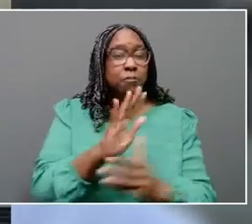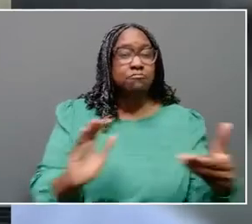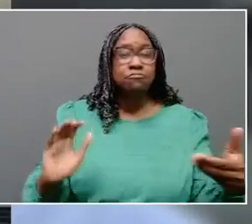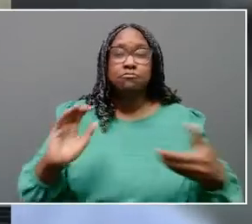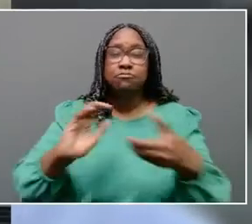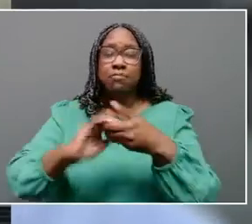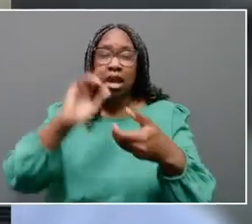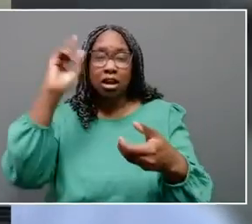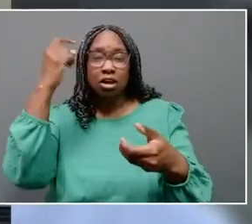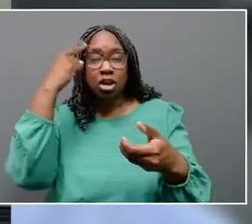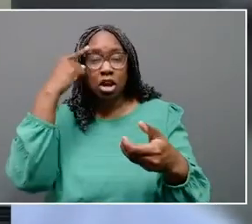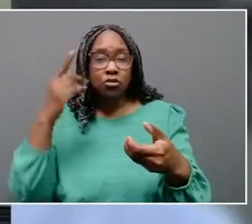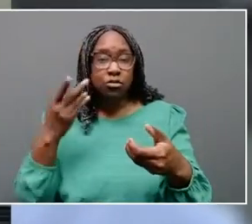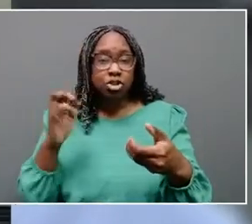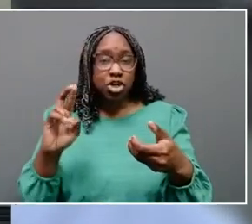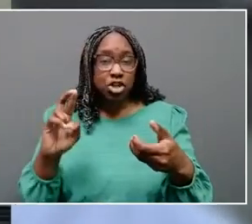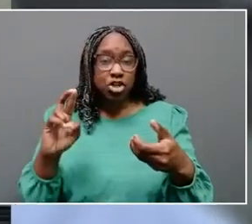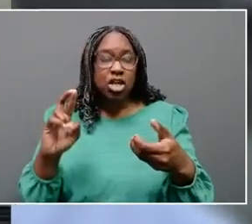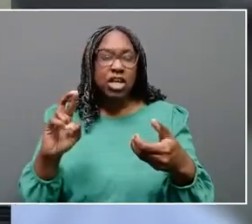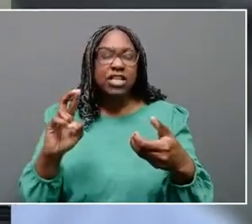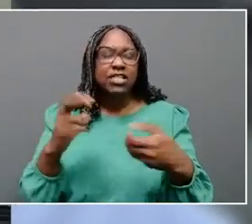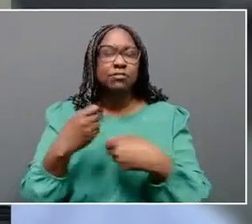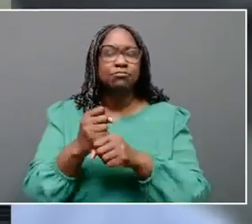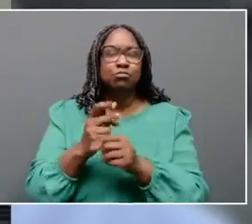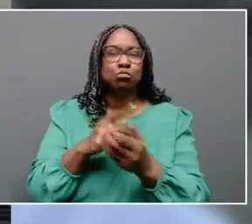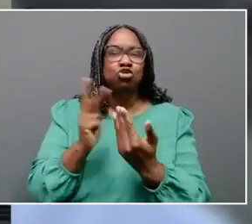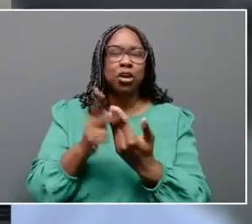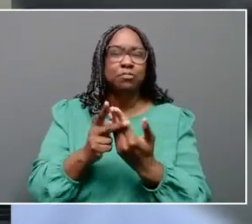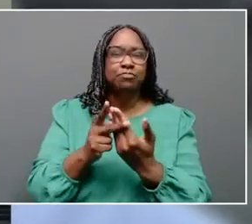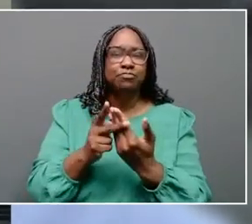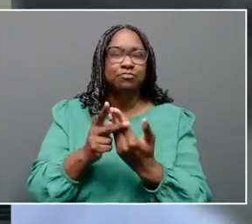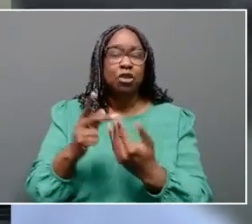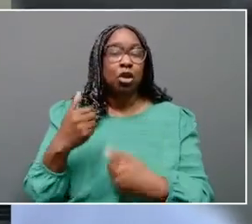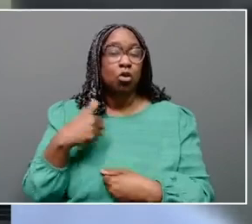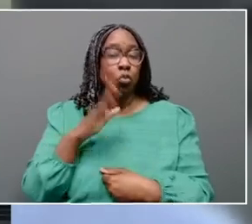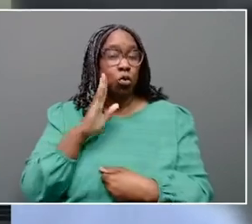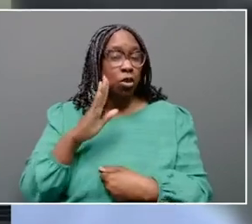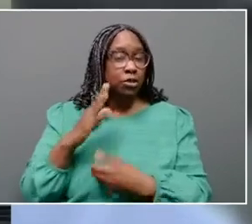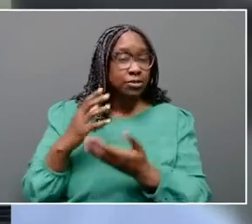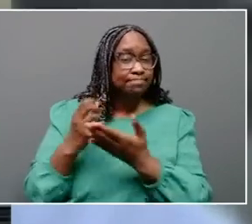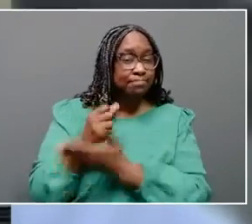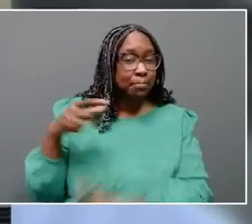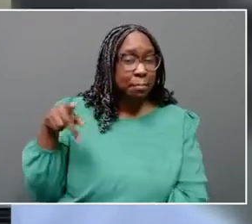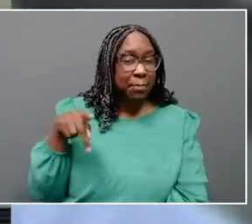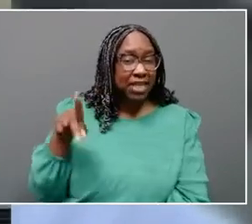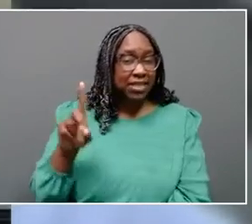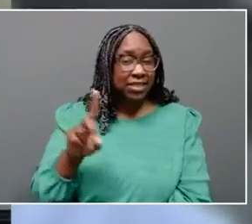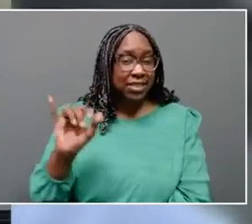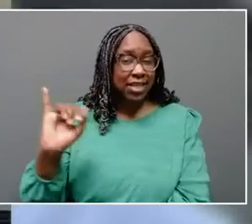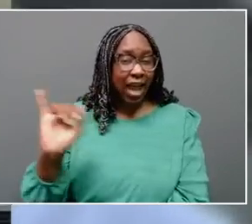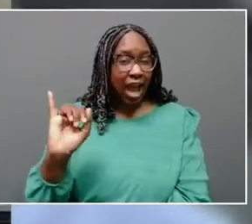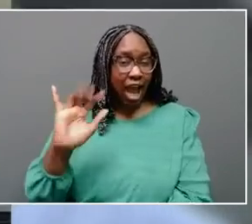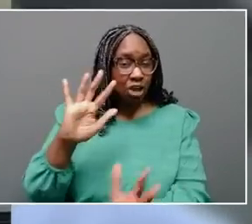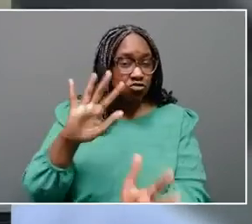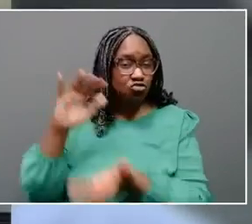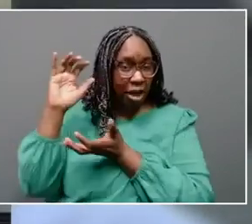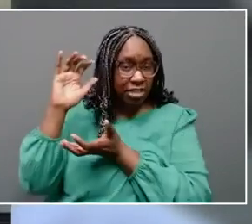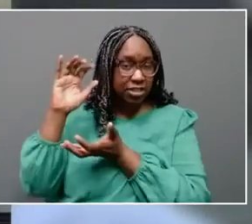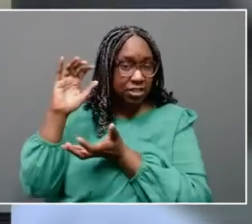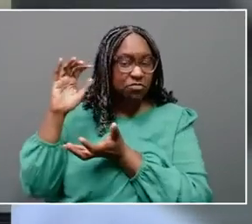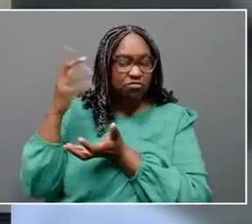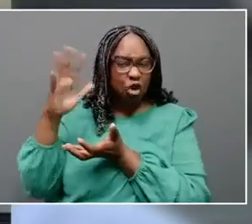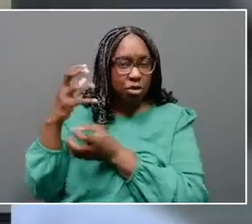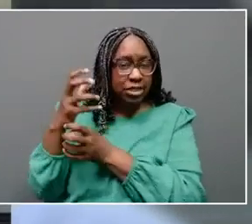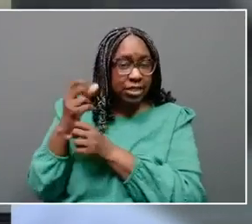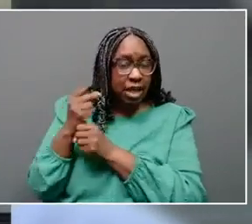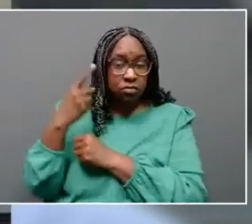the PDI program. Henderson County is going to take great advantage of a PDI grant that we received to develop the